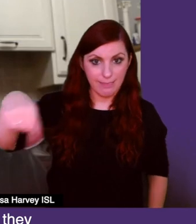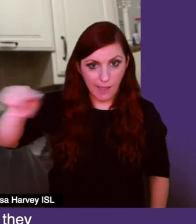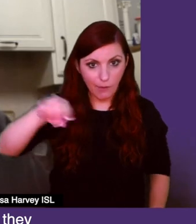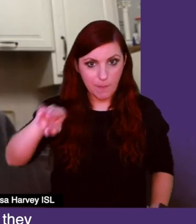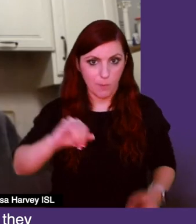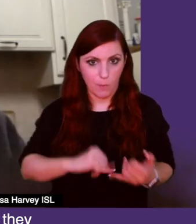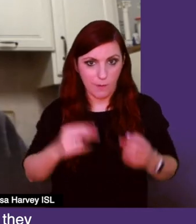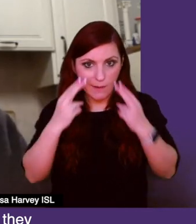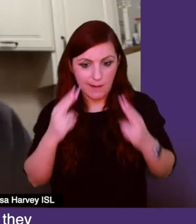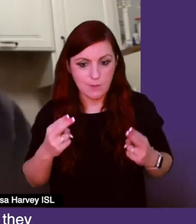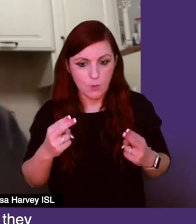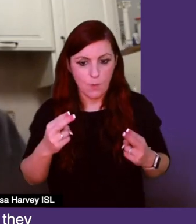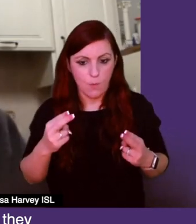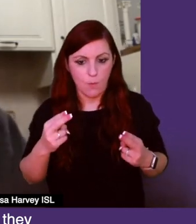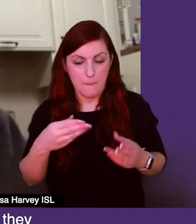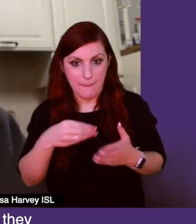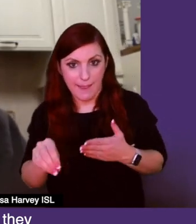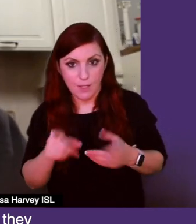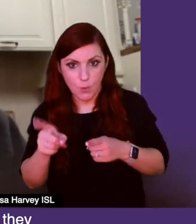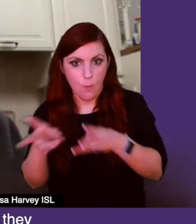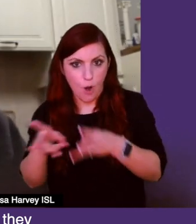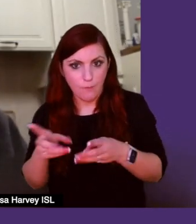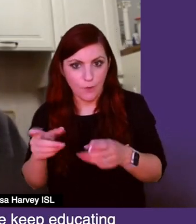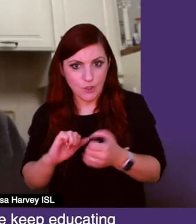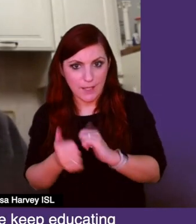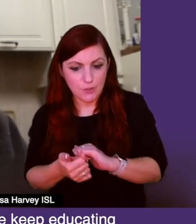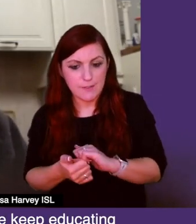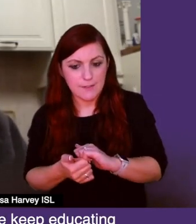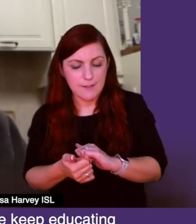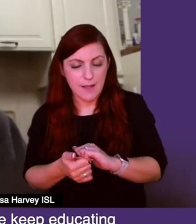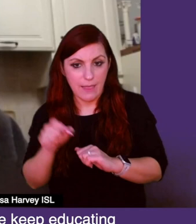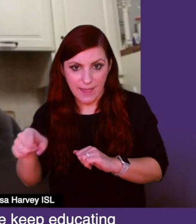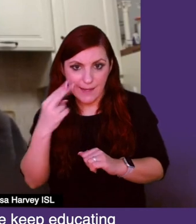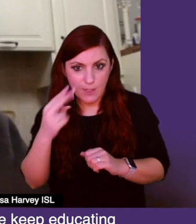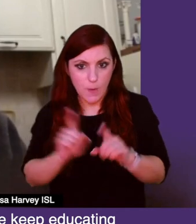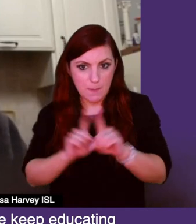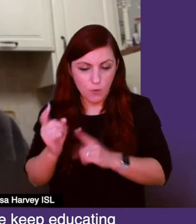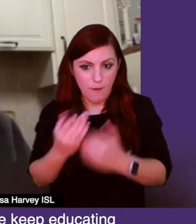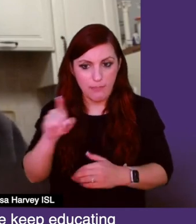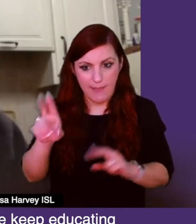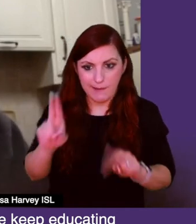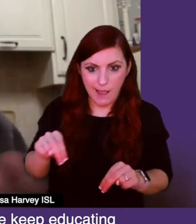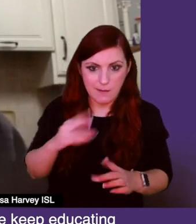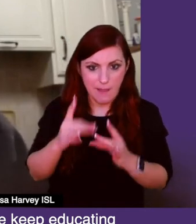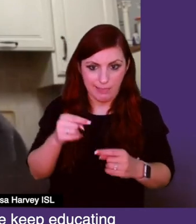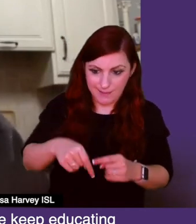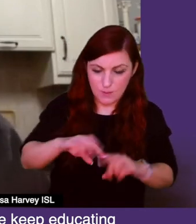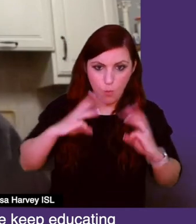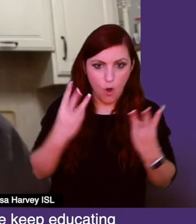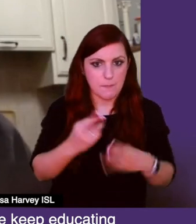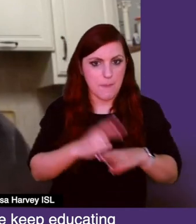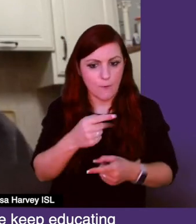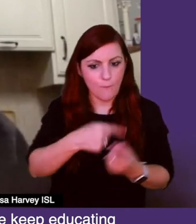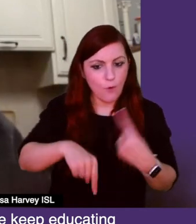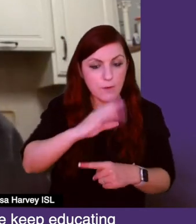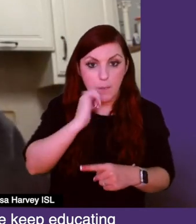are the people who need to basically pay up and do the work and improve how they can make this world better for